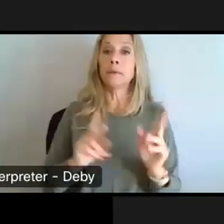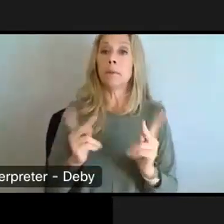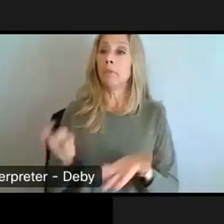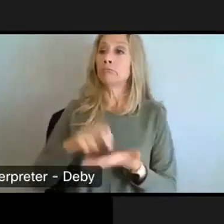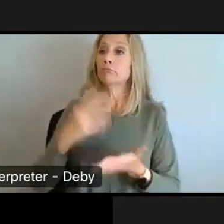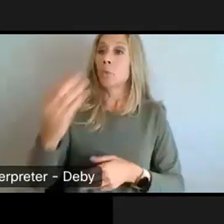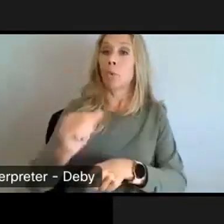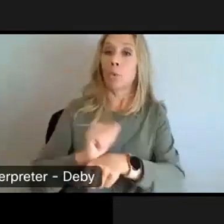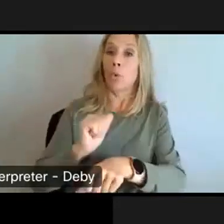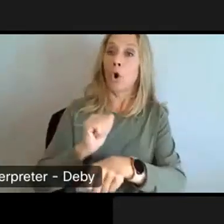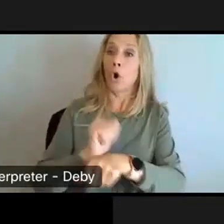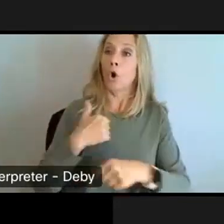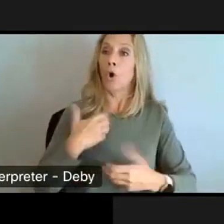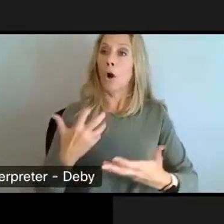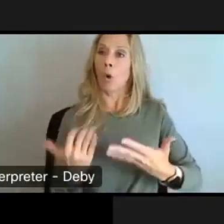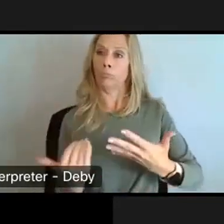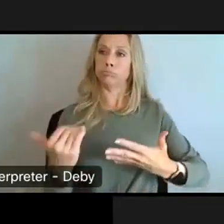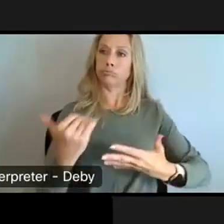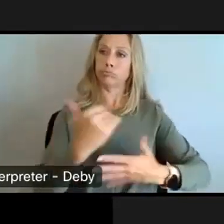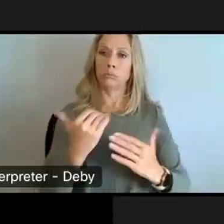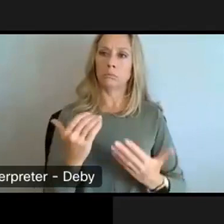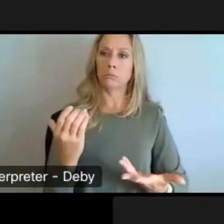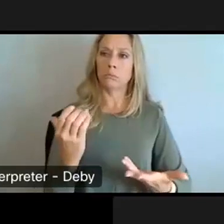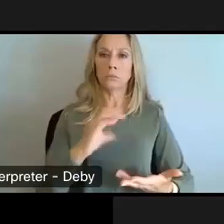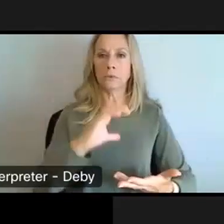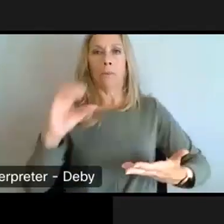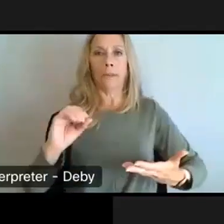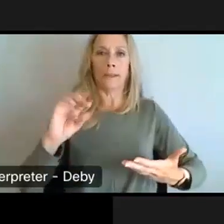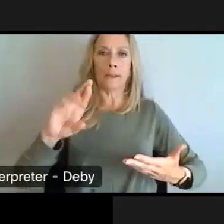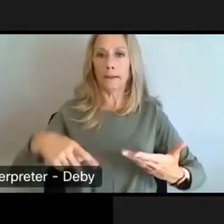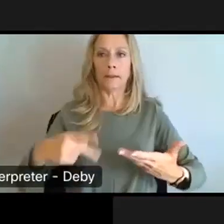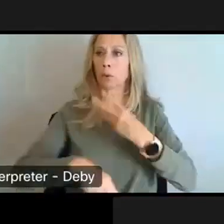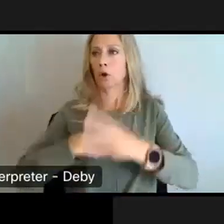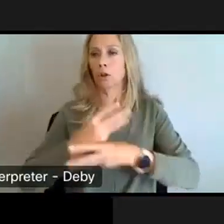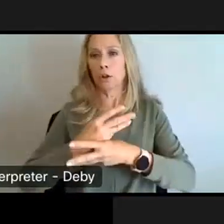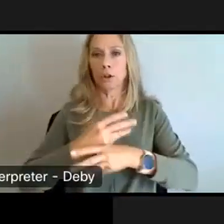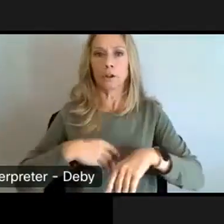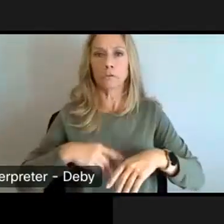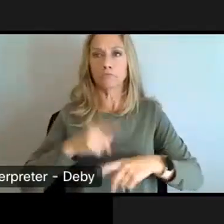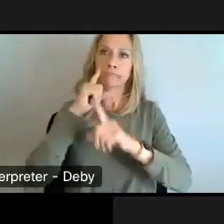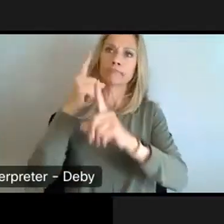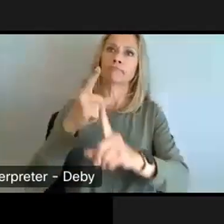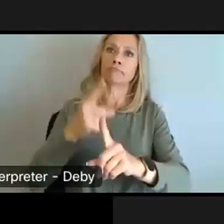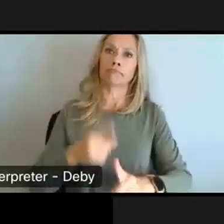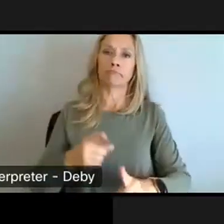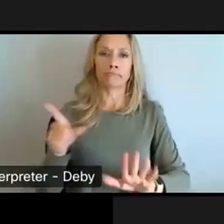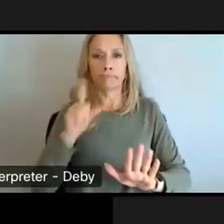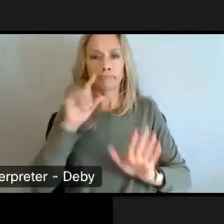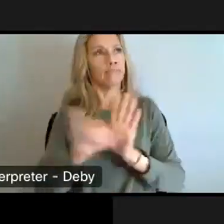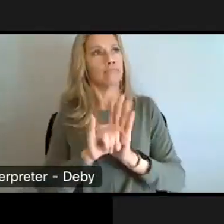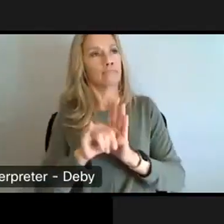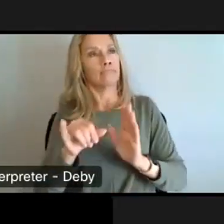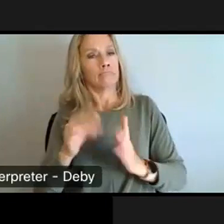to climb the corporate ladder and kind of reach goals to achieve their idea of